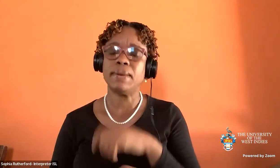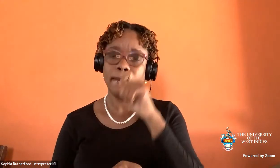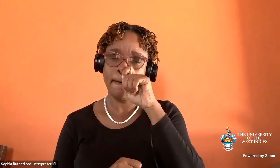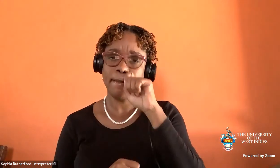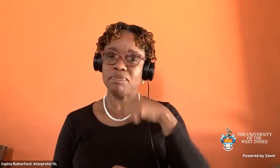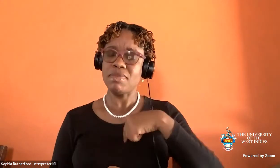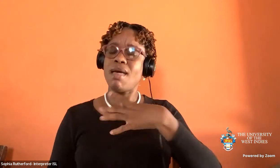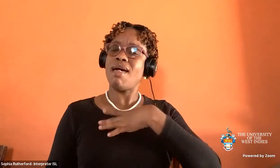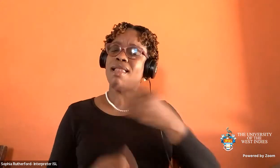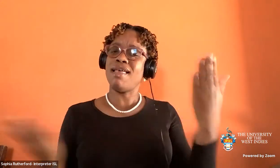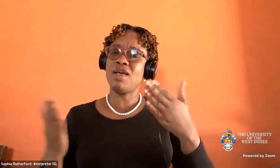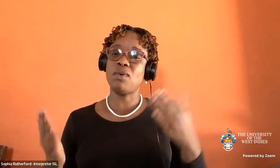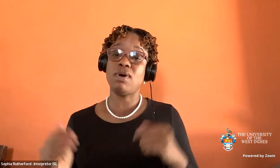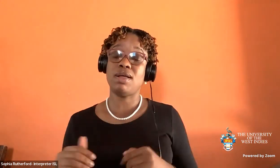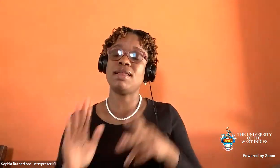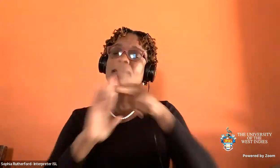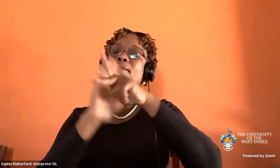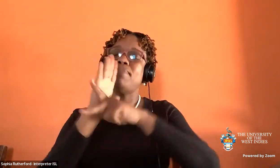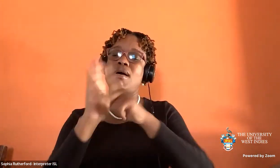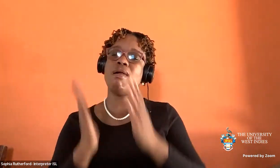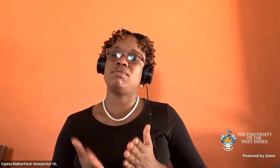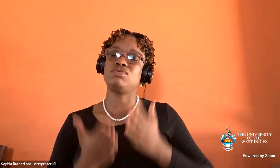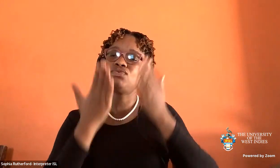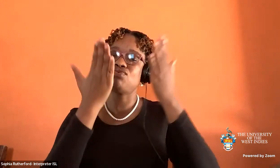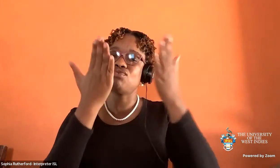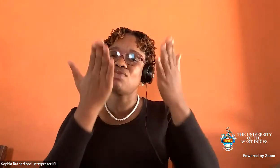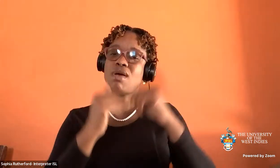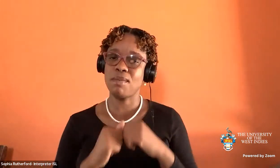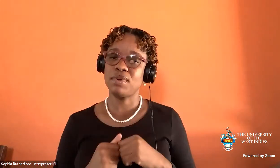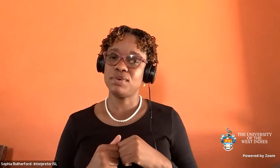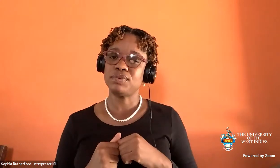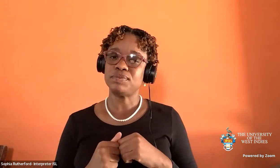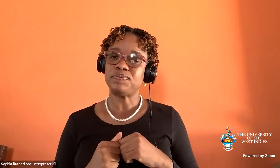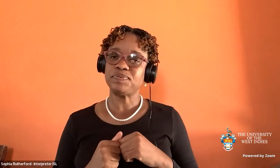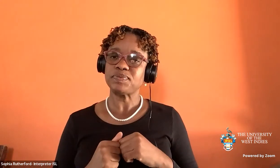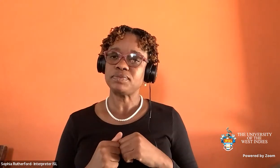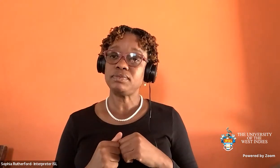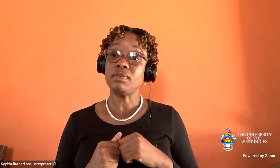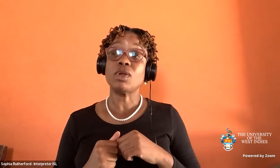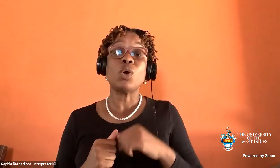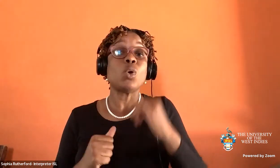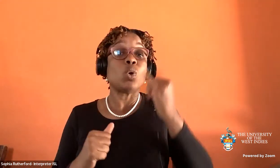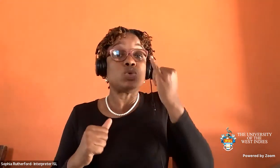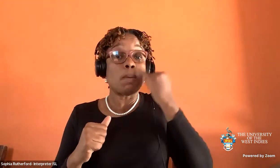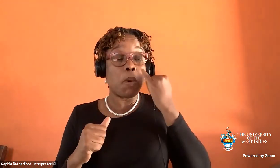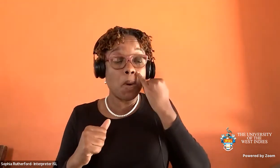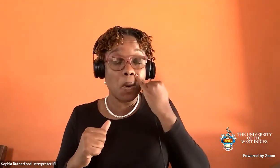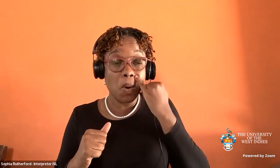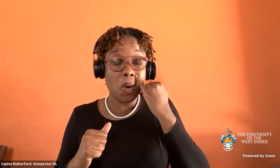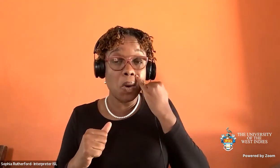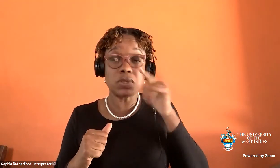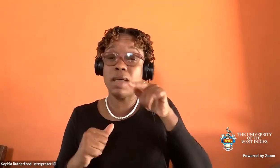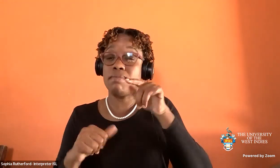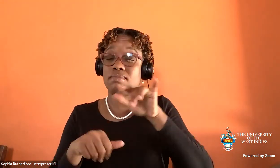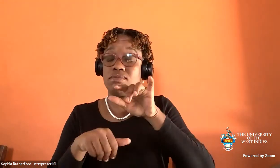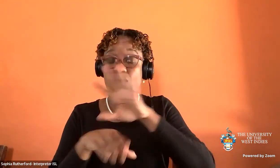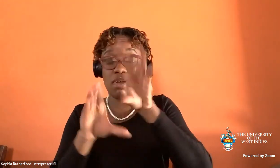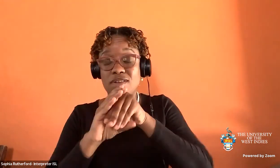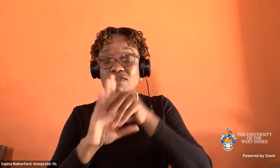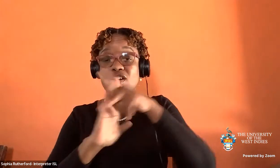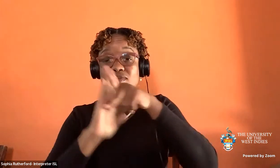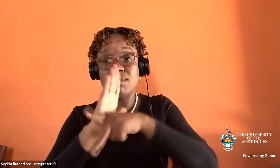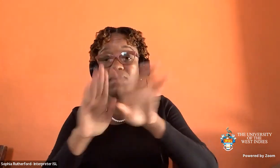his policy recommendations. And I'm sure if they're taken on board by first policymakers, we'll have